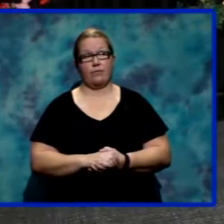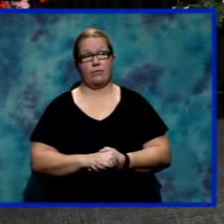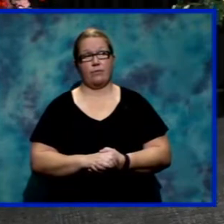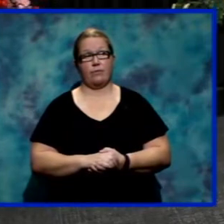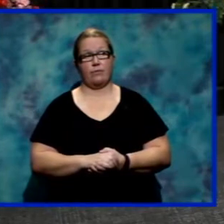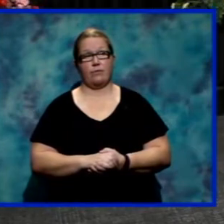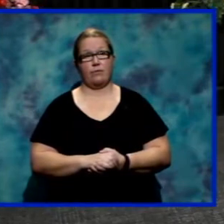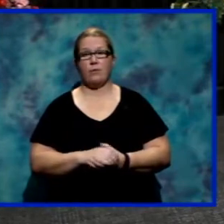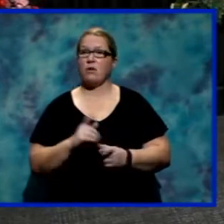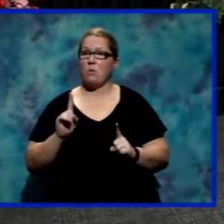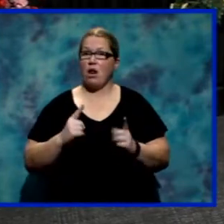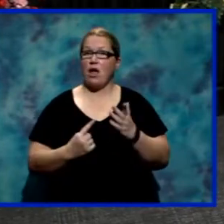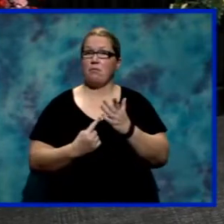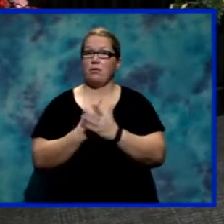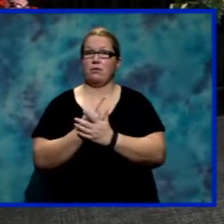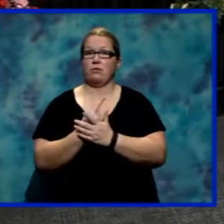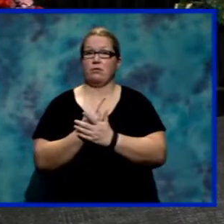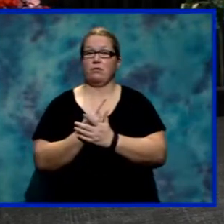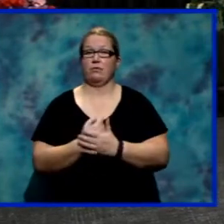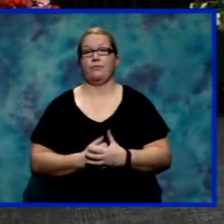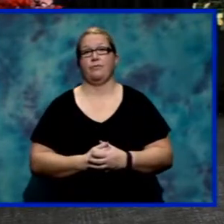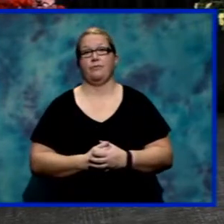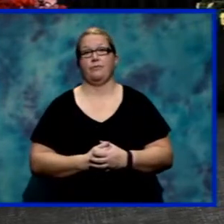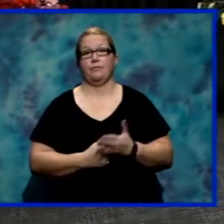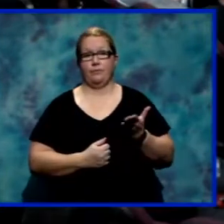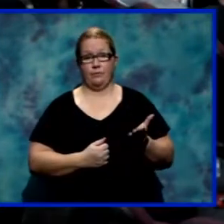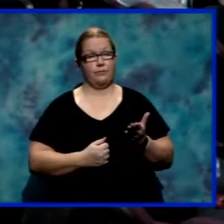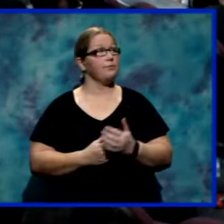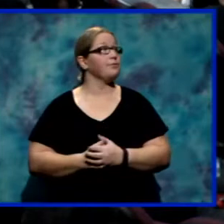And what happens? Ezekiel 36, 26 and 27.